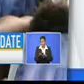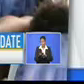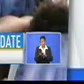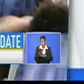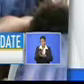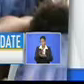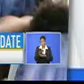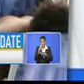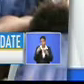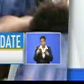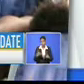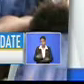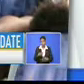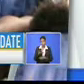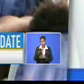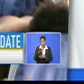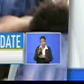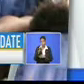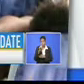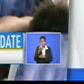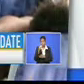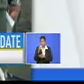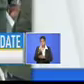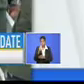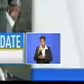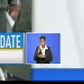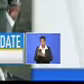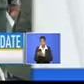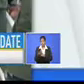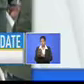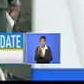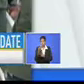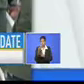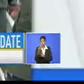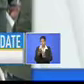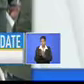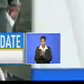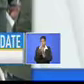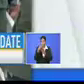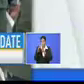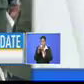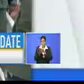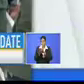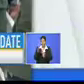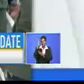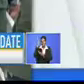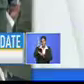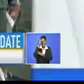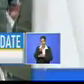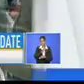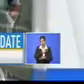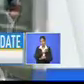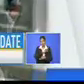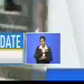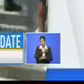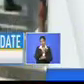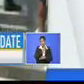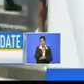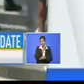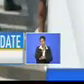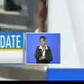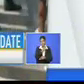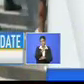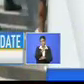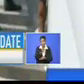were made when officials resumed their search this morning. Director of Immigration Clarence Russell says those persons who were discovered